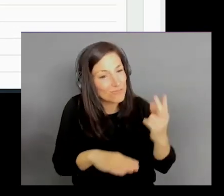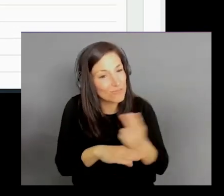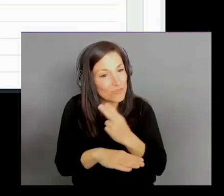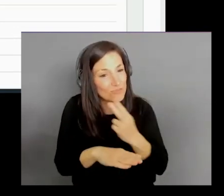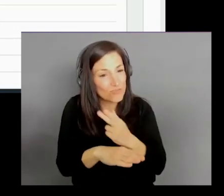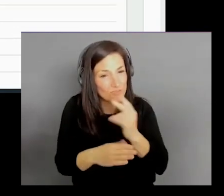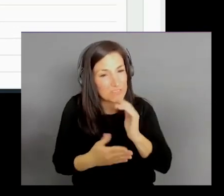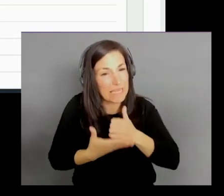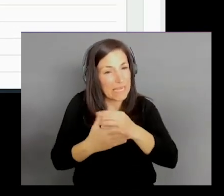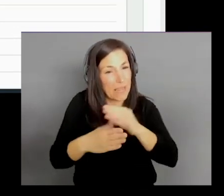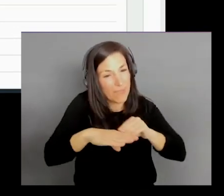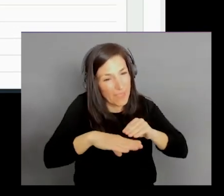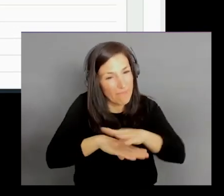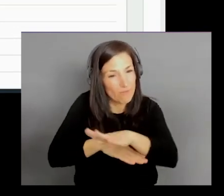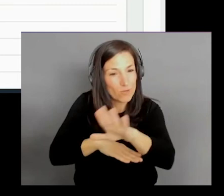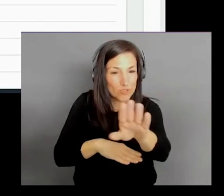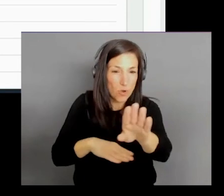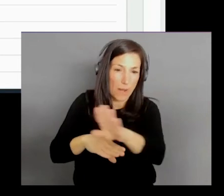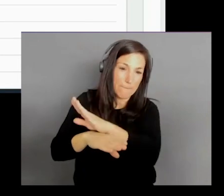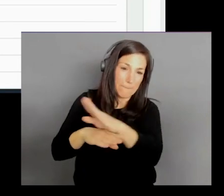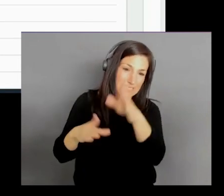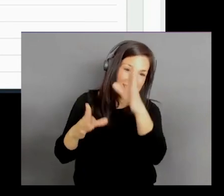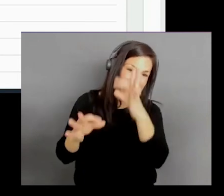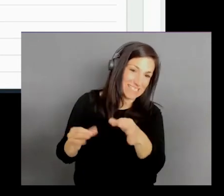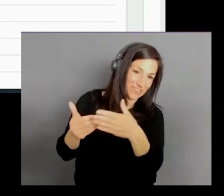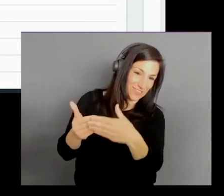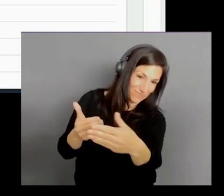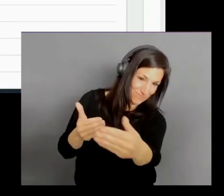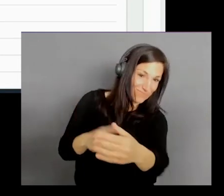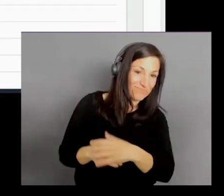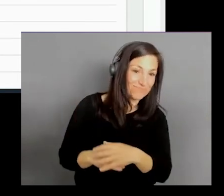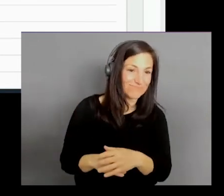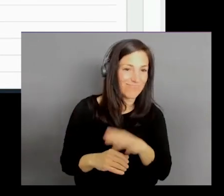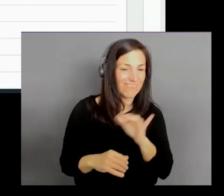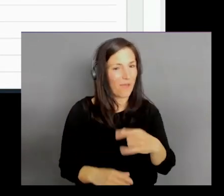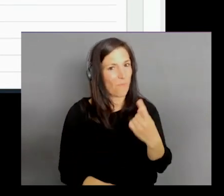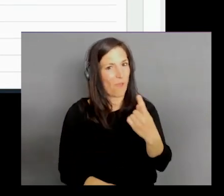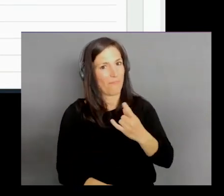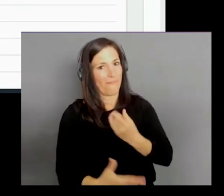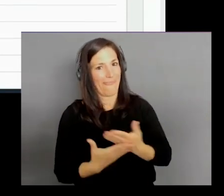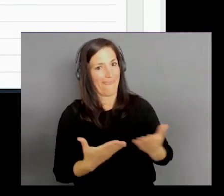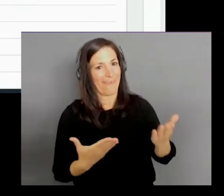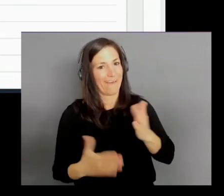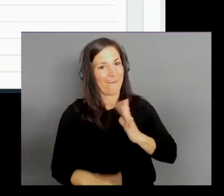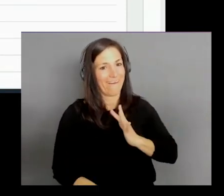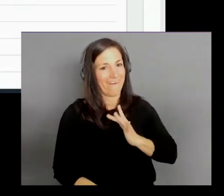So this is one of the things that I really love about Ipam is that it takes it a step further